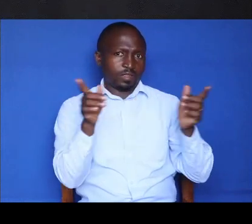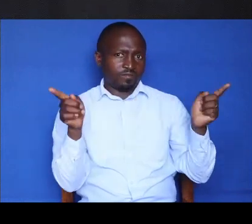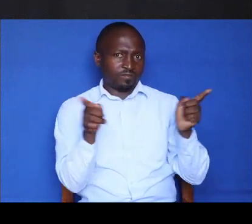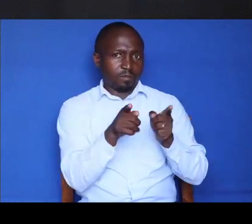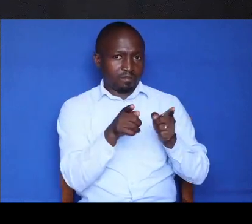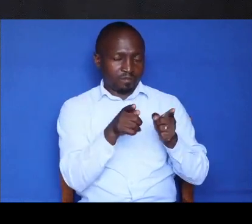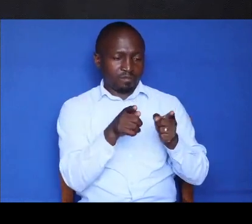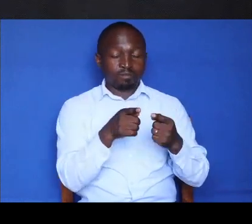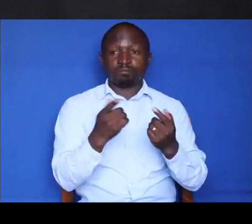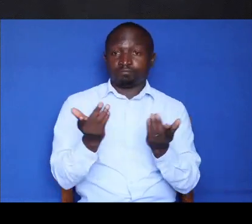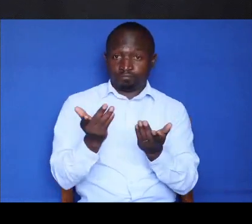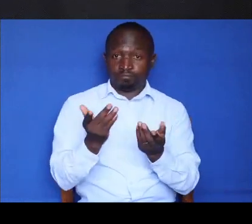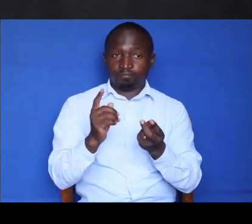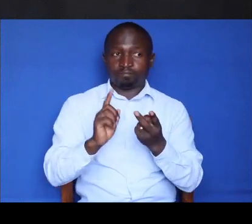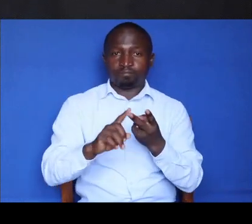and briefly